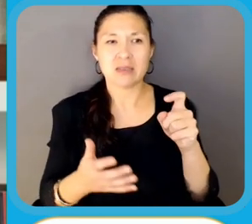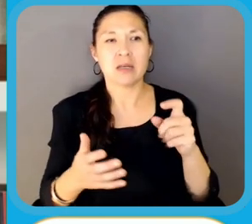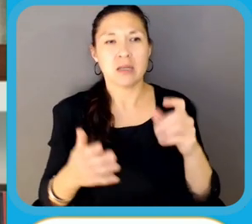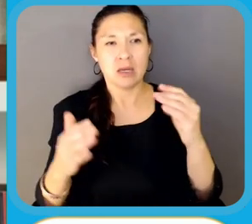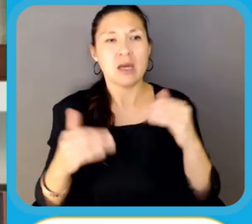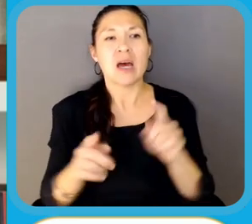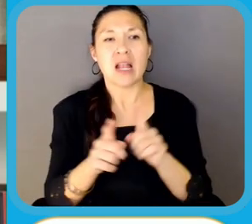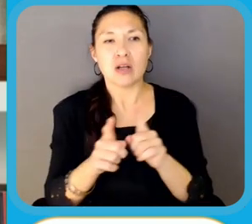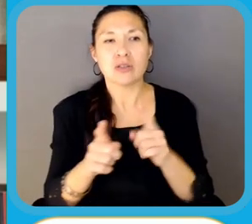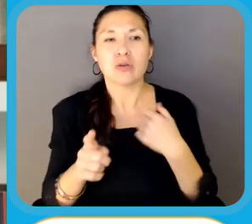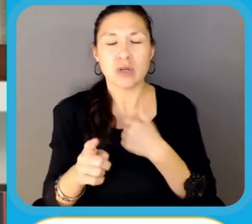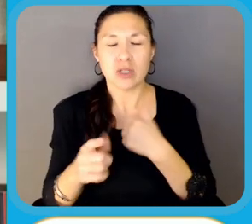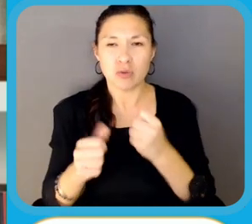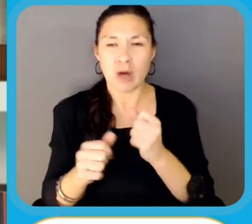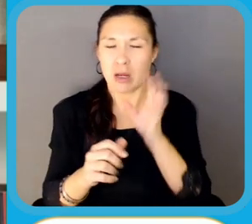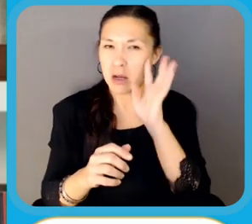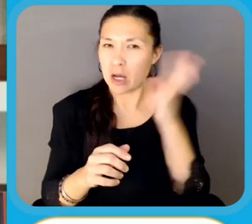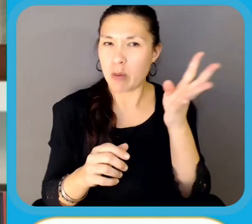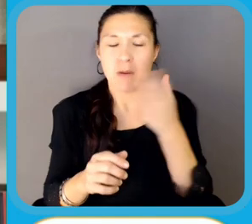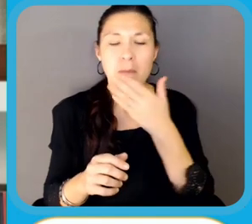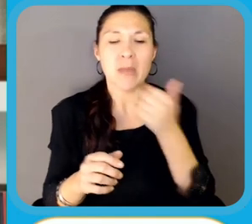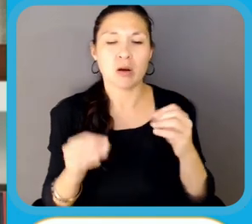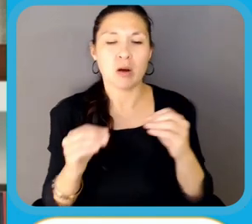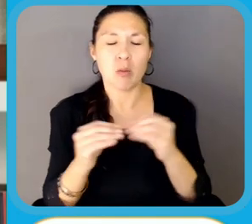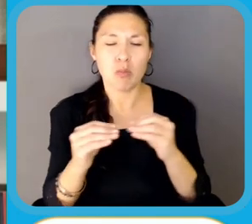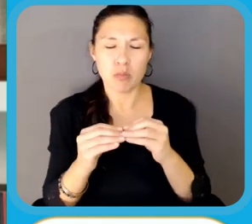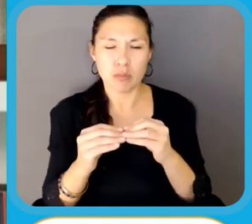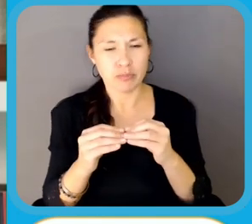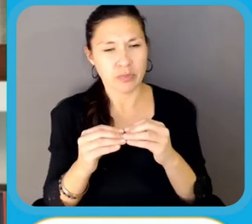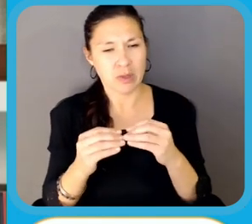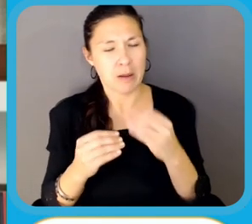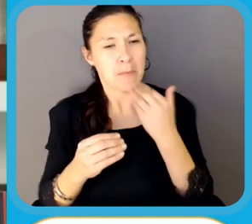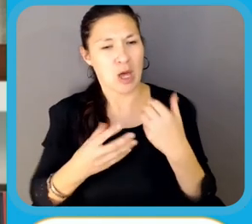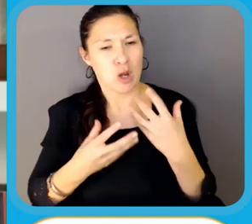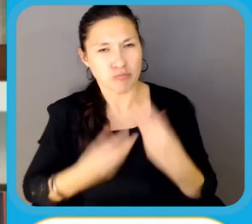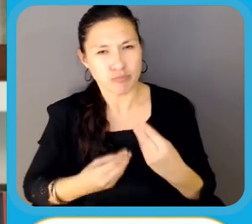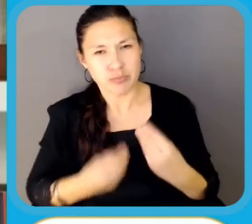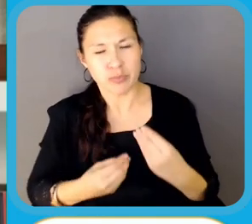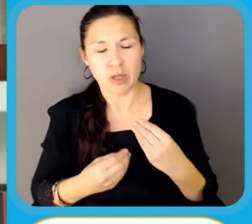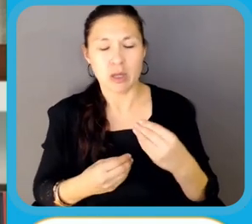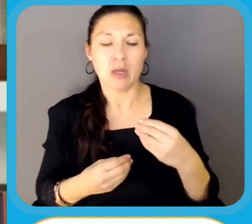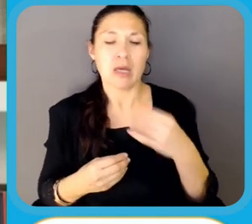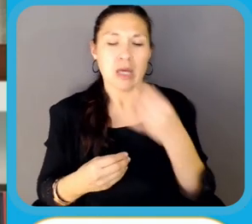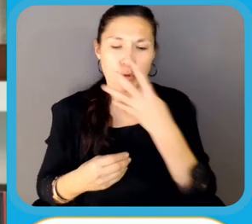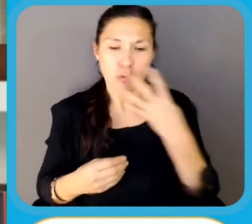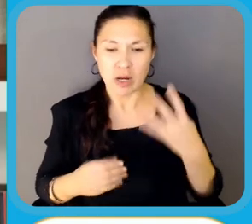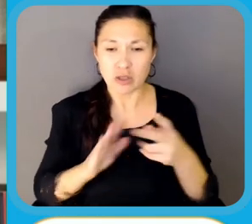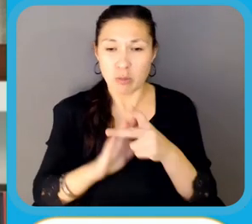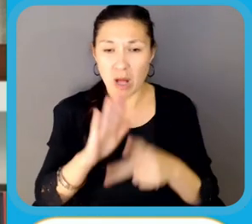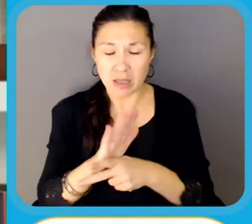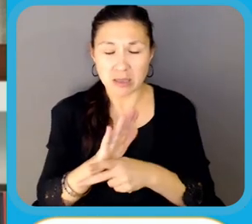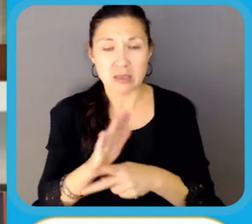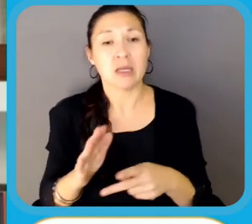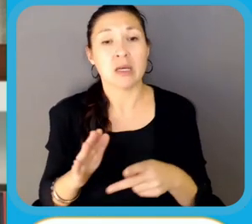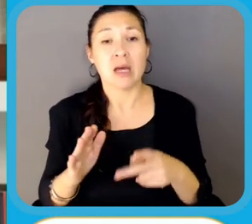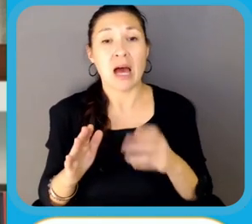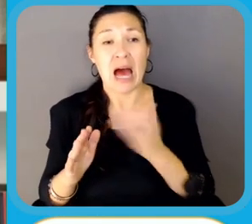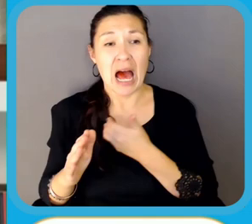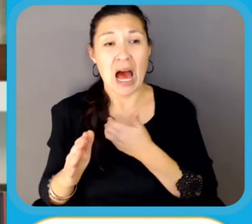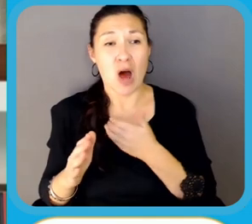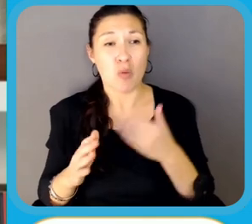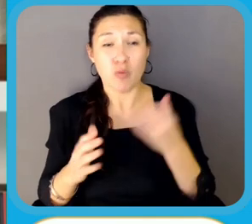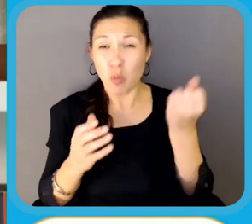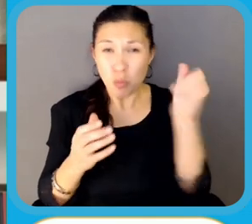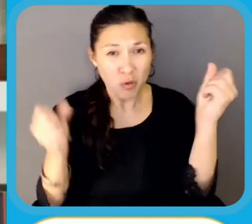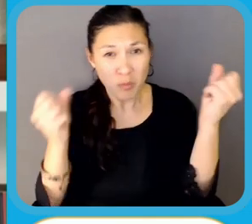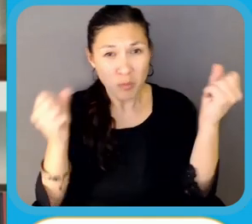immigration policy. All the progress our movement for justice has built is because of you. It's because you're organized,